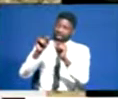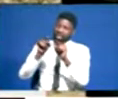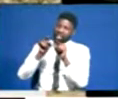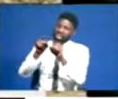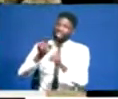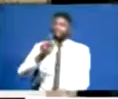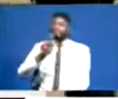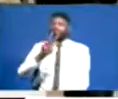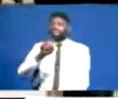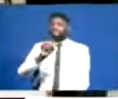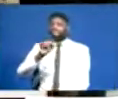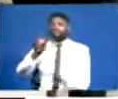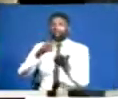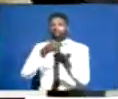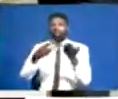animals.